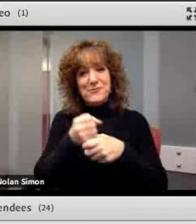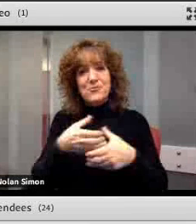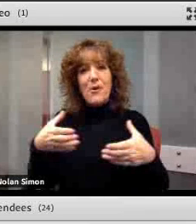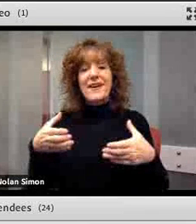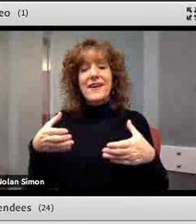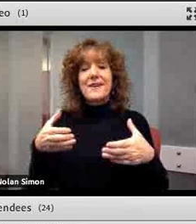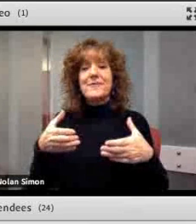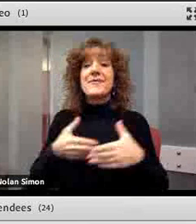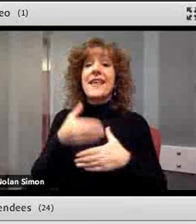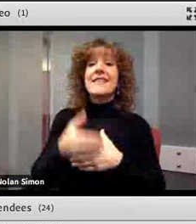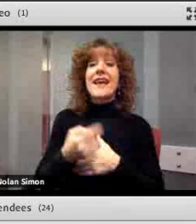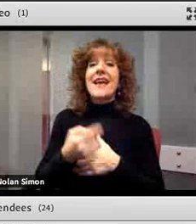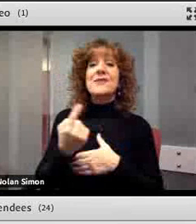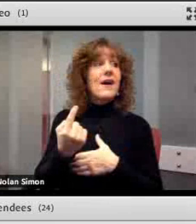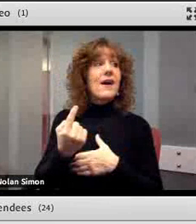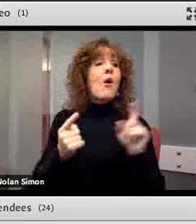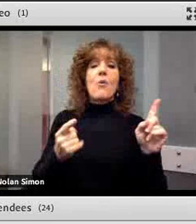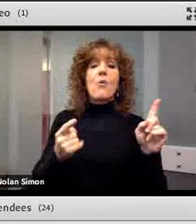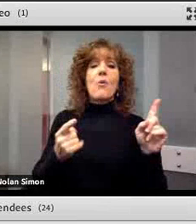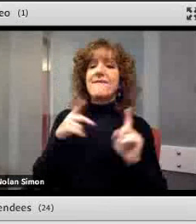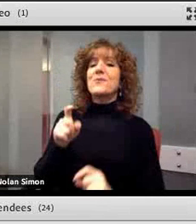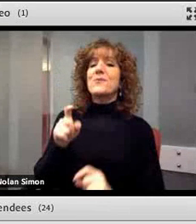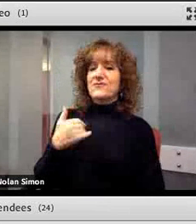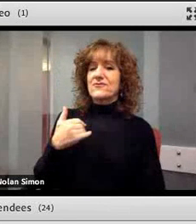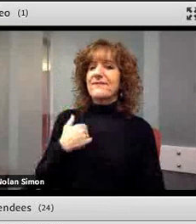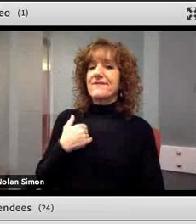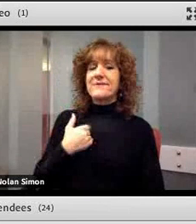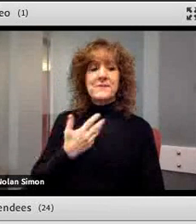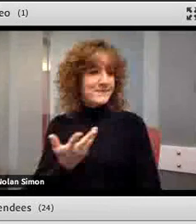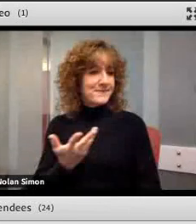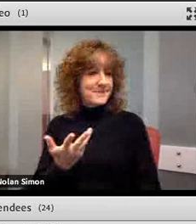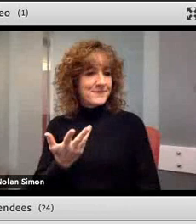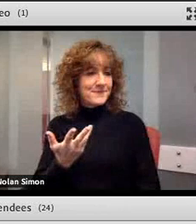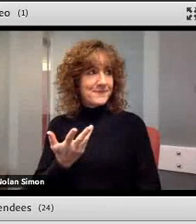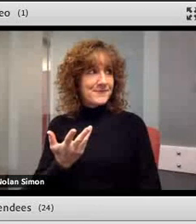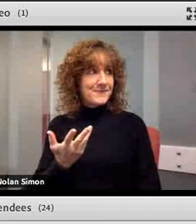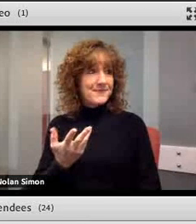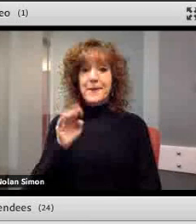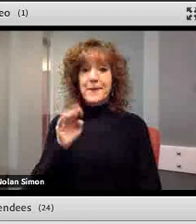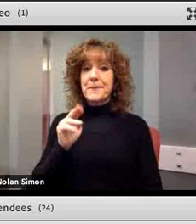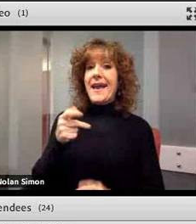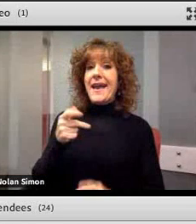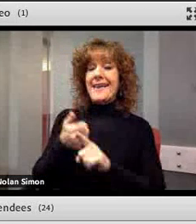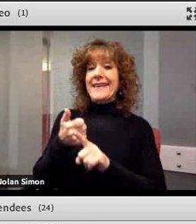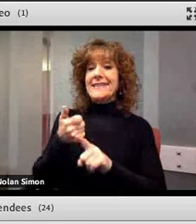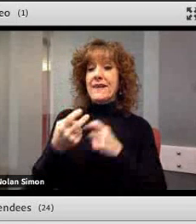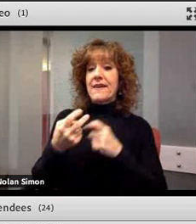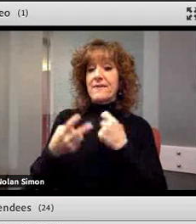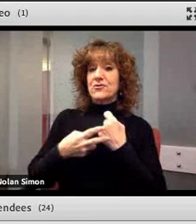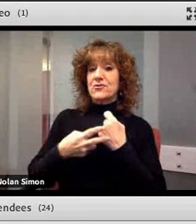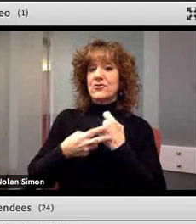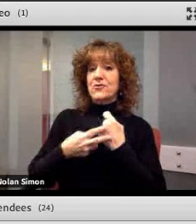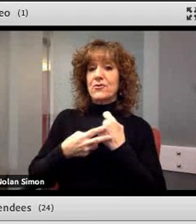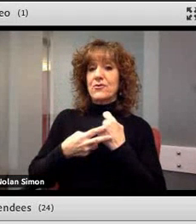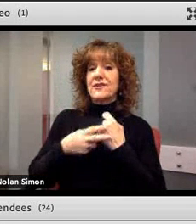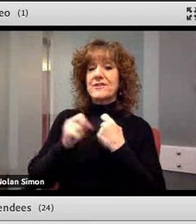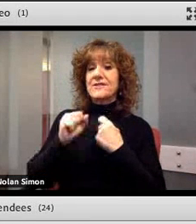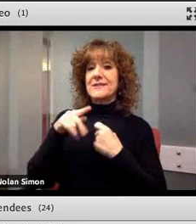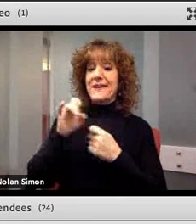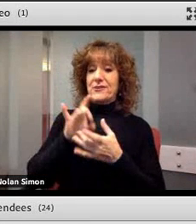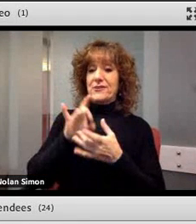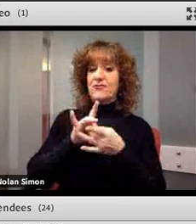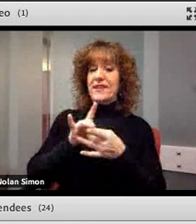So the next one I wanted to share with you. We do have a question. Uh-huh. Is the bank a storage space linked with the